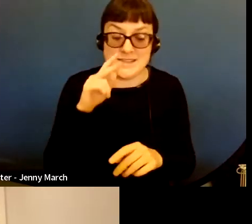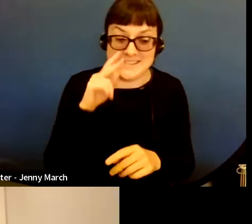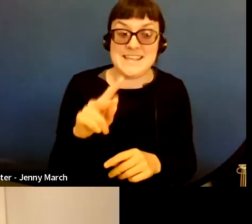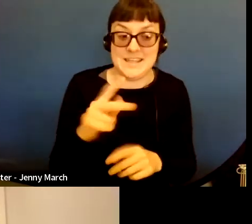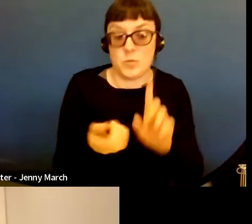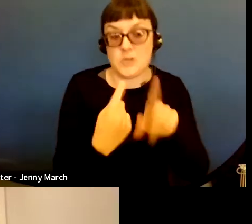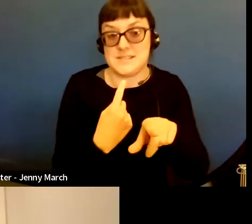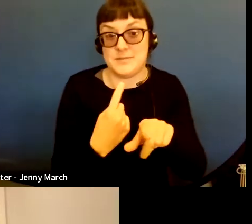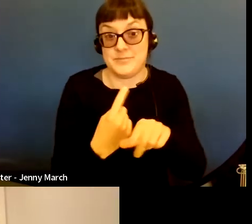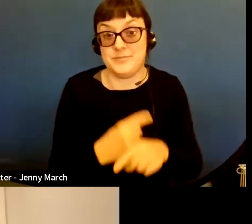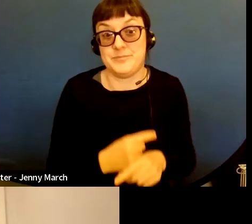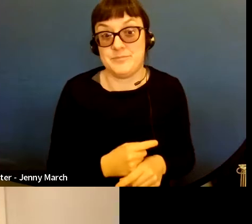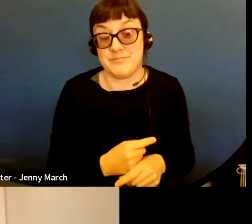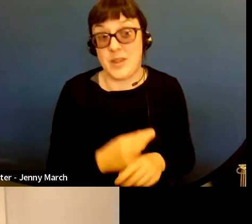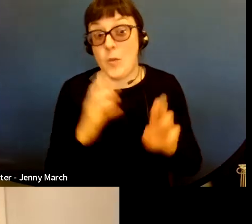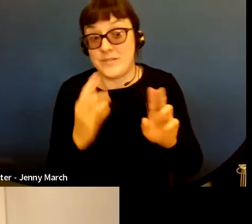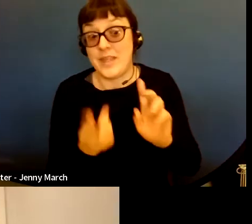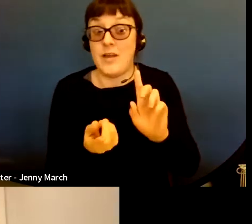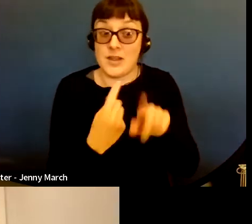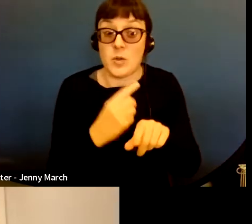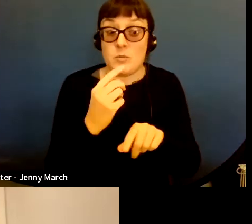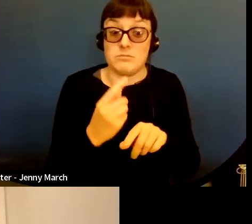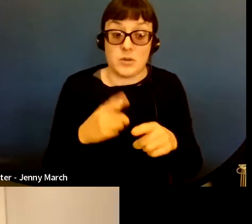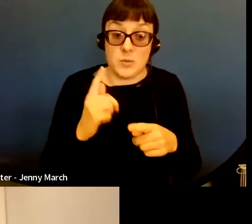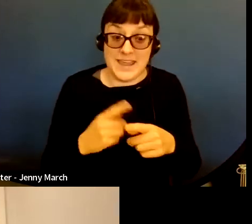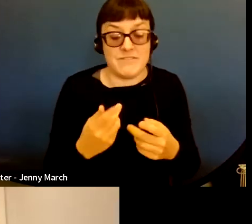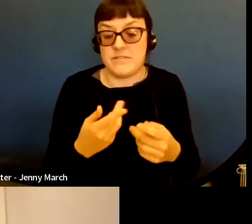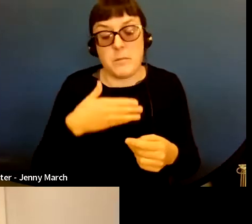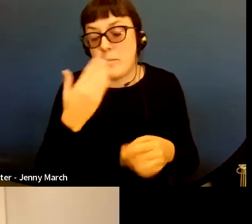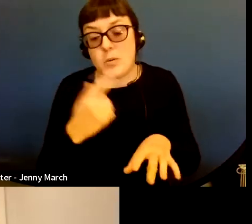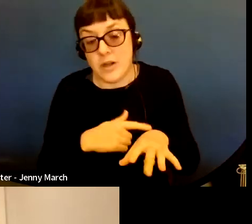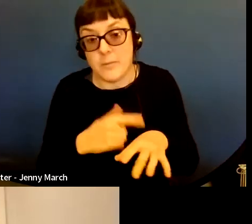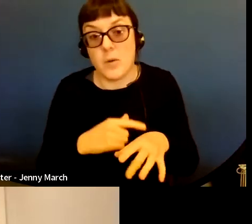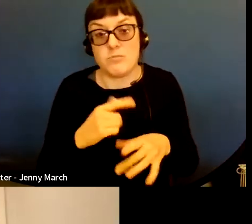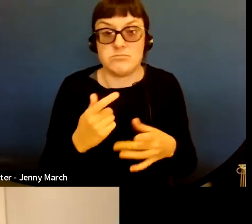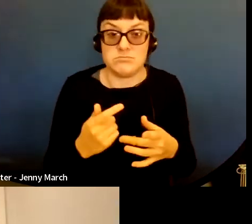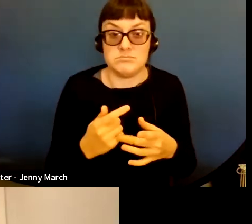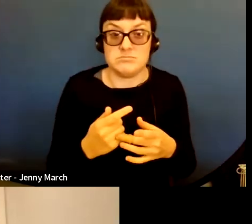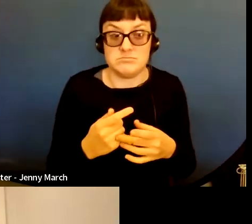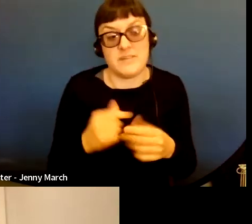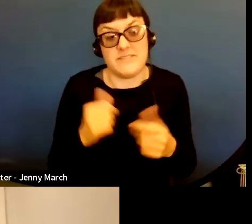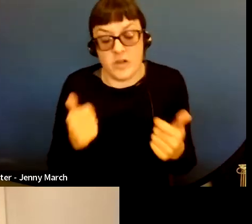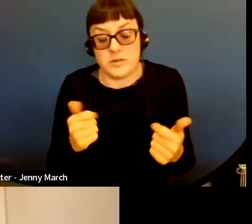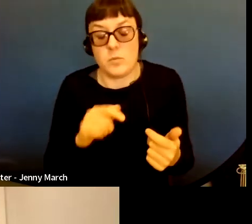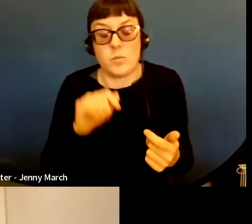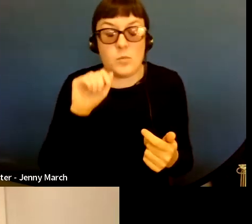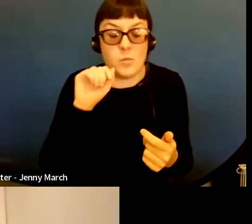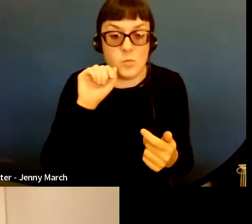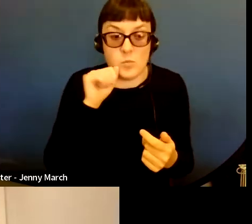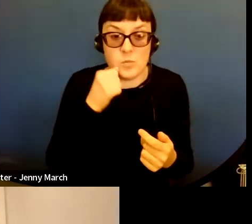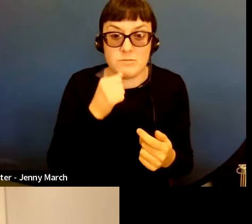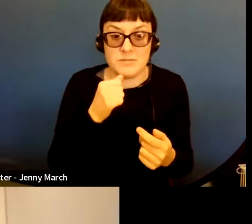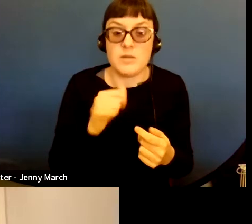answer, hopefully quickly, but if not, we run out of time. That's also okay. We'll not leave your